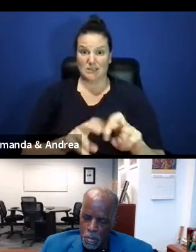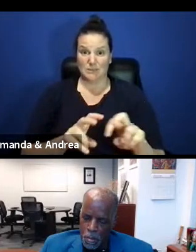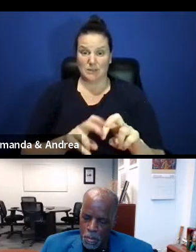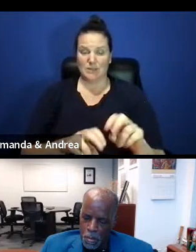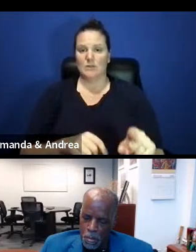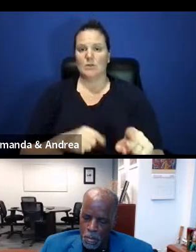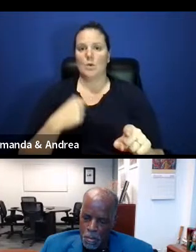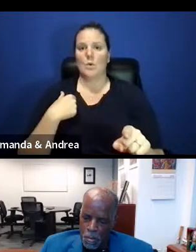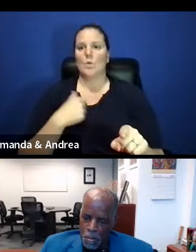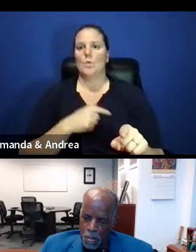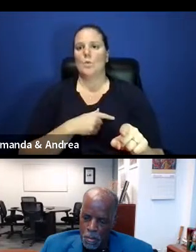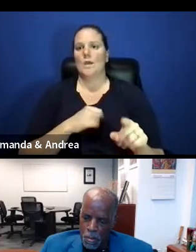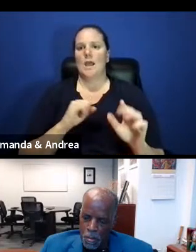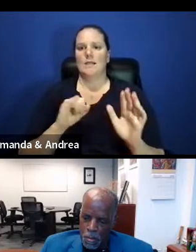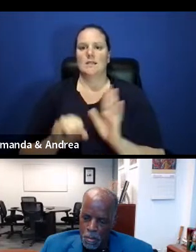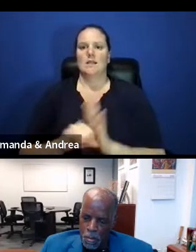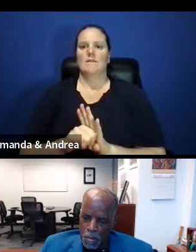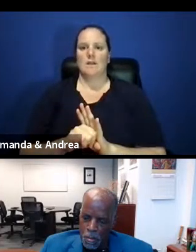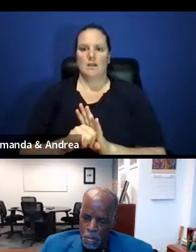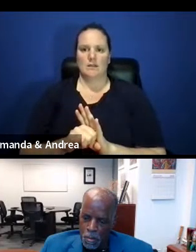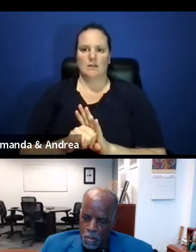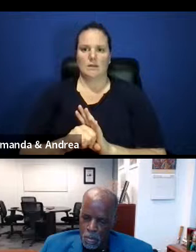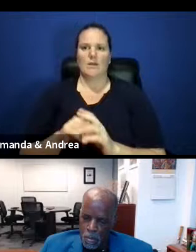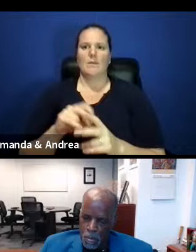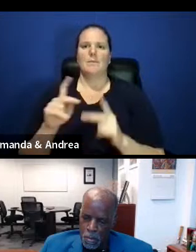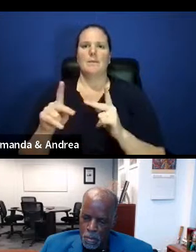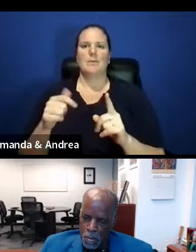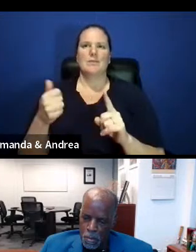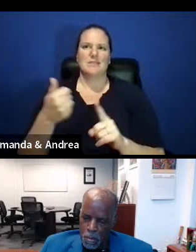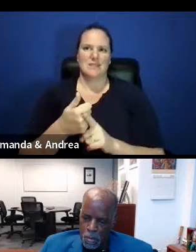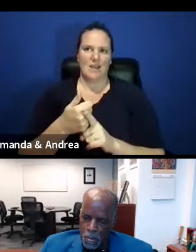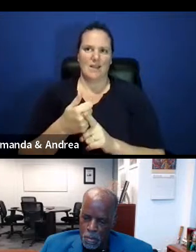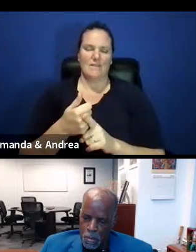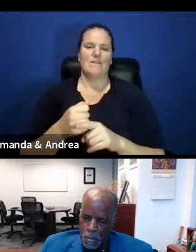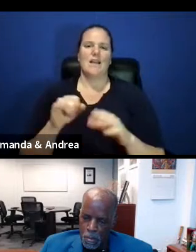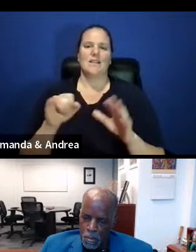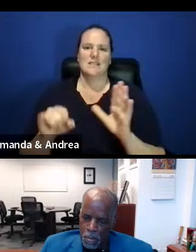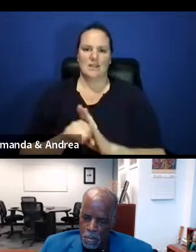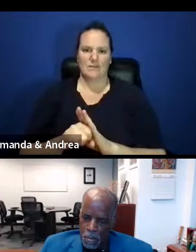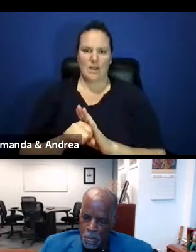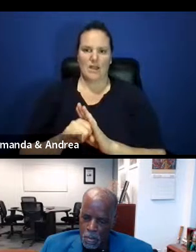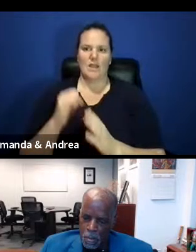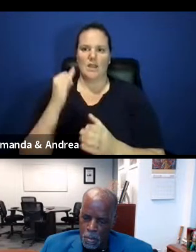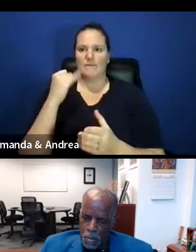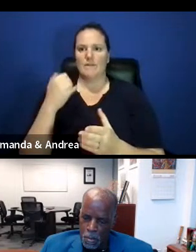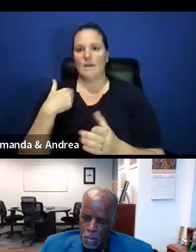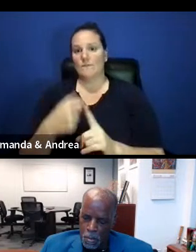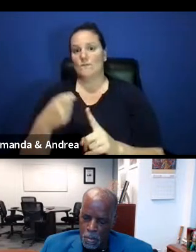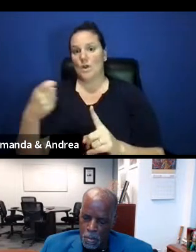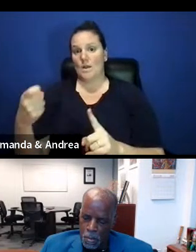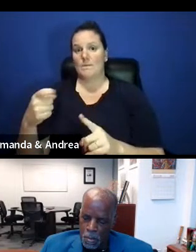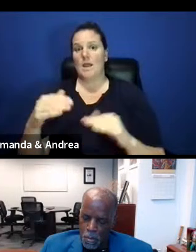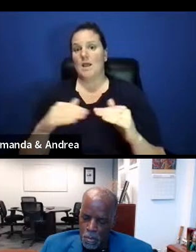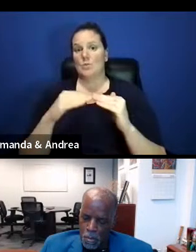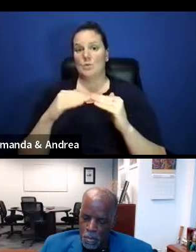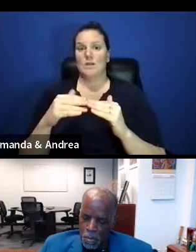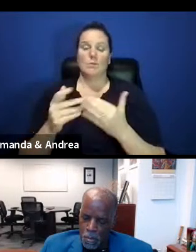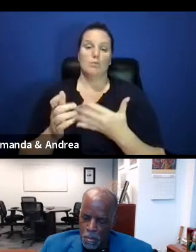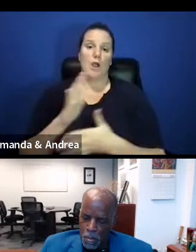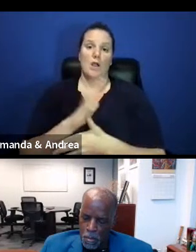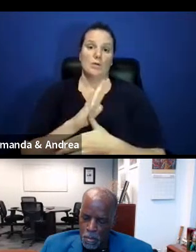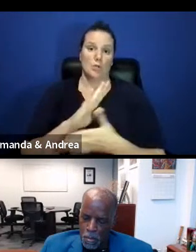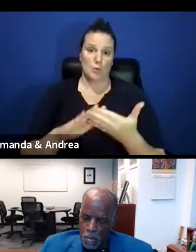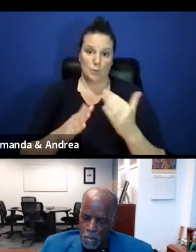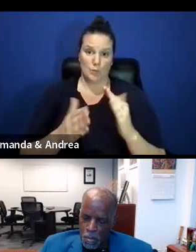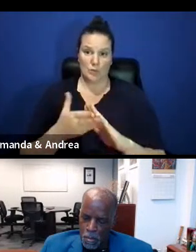actually we had people self-identify whether they were from a equity priority community